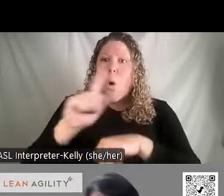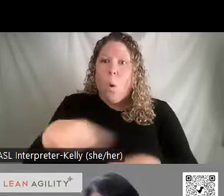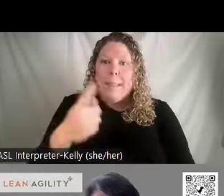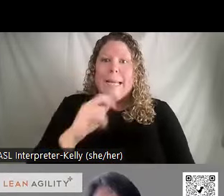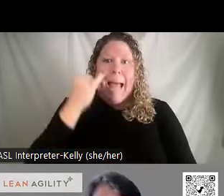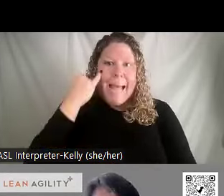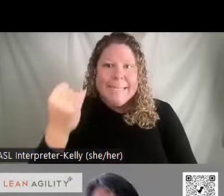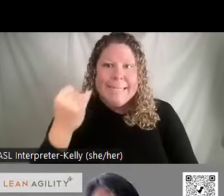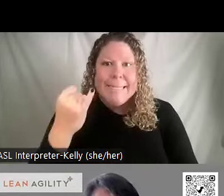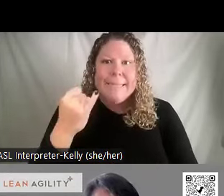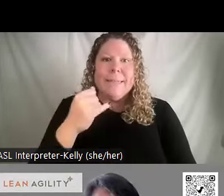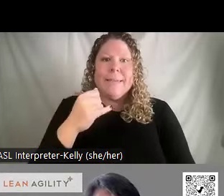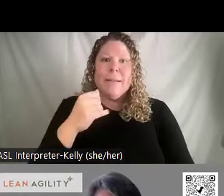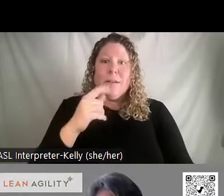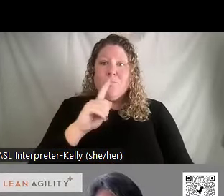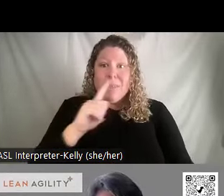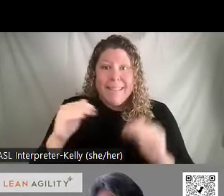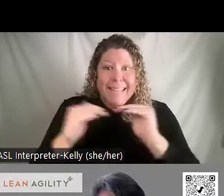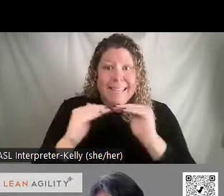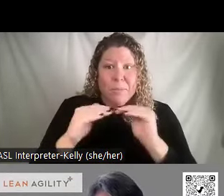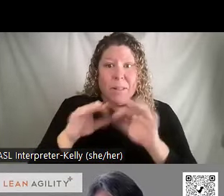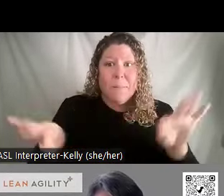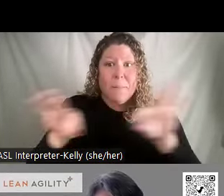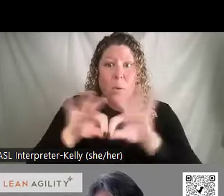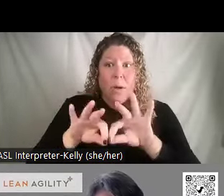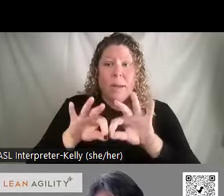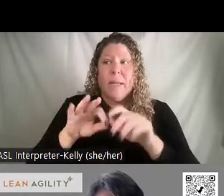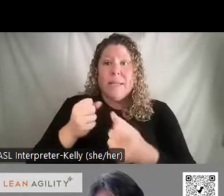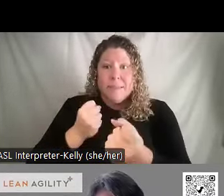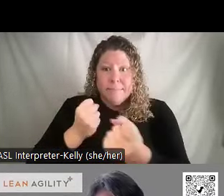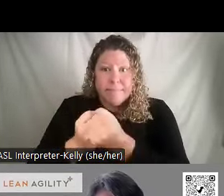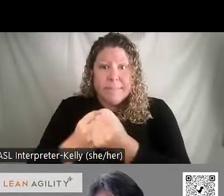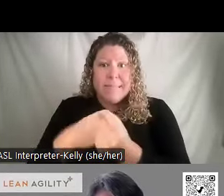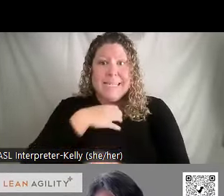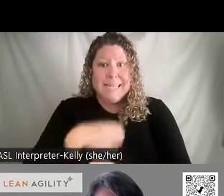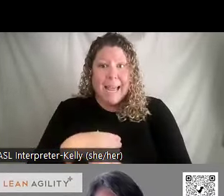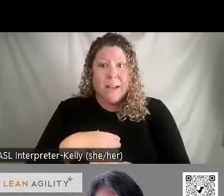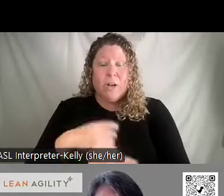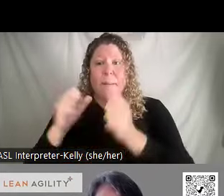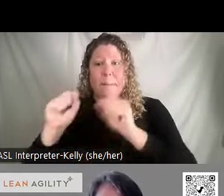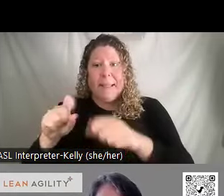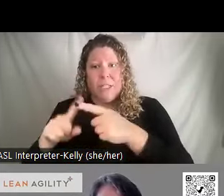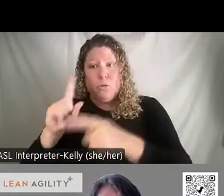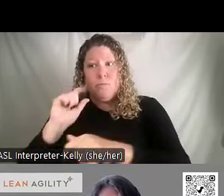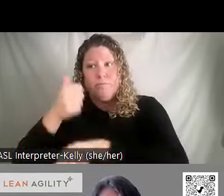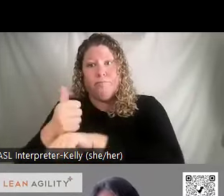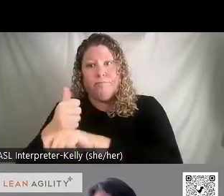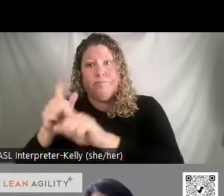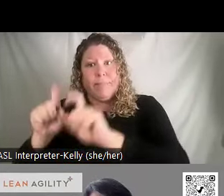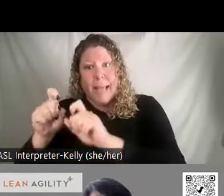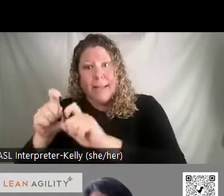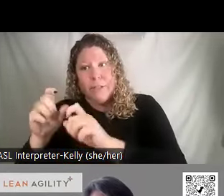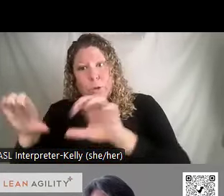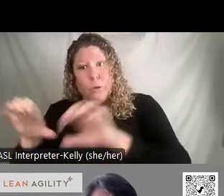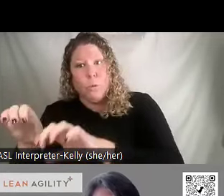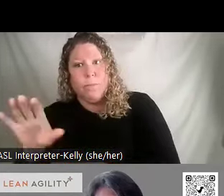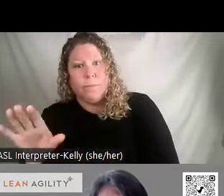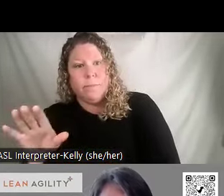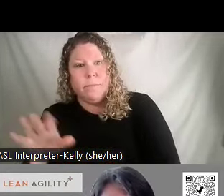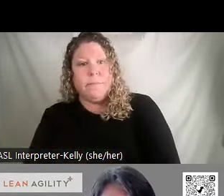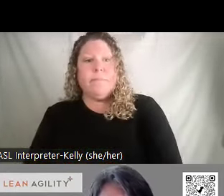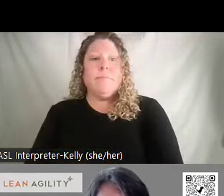strategy. Equally important is the level of desire and your ability to execute as well. Three things that you can do that I think you can do